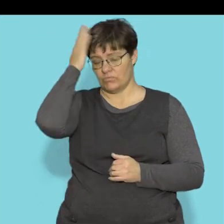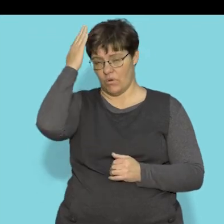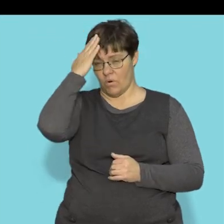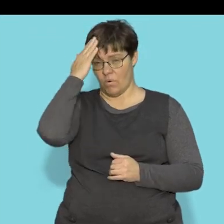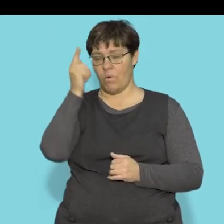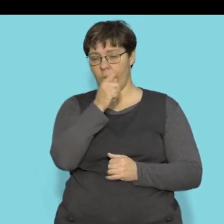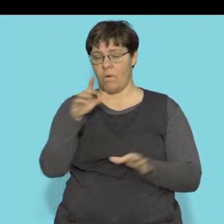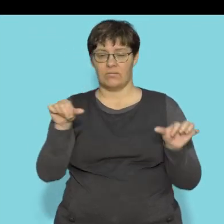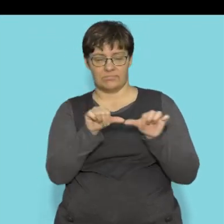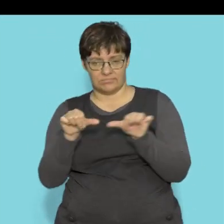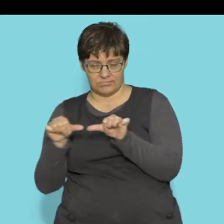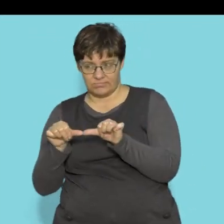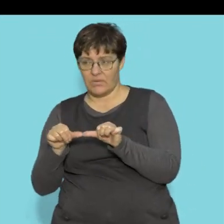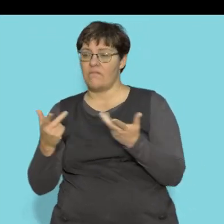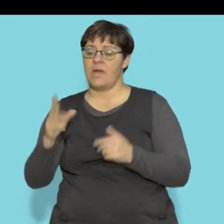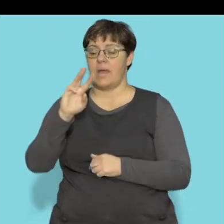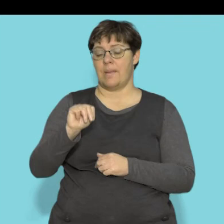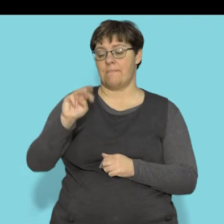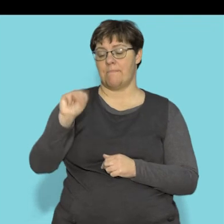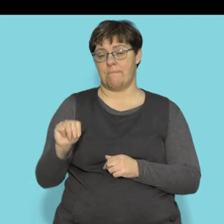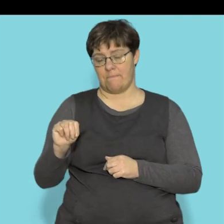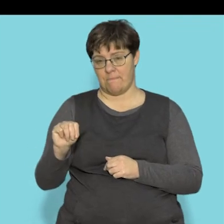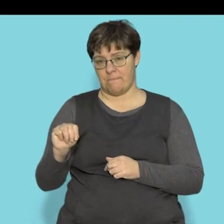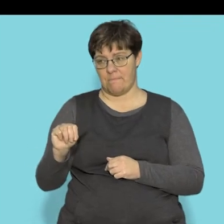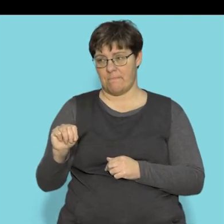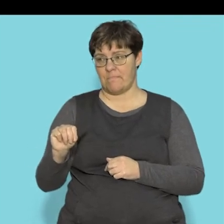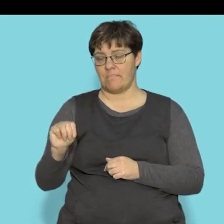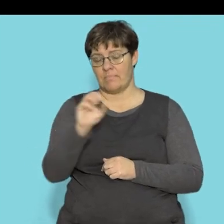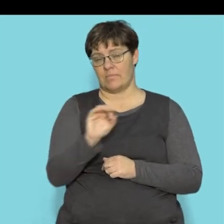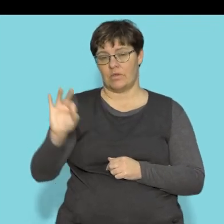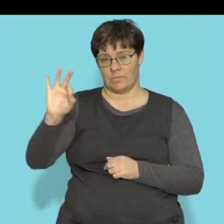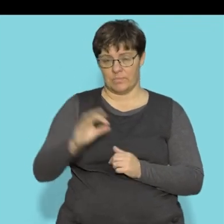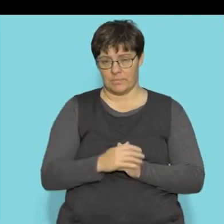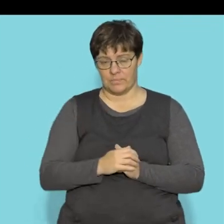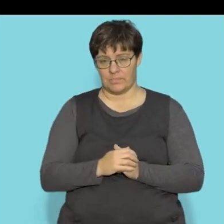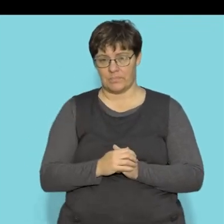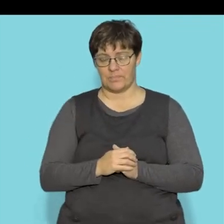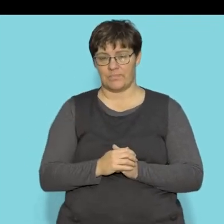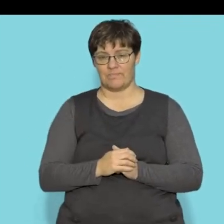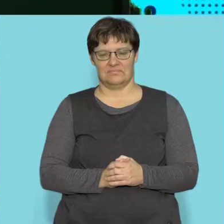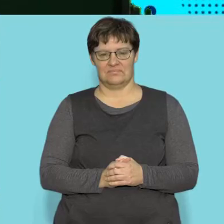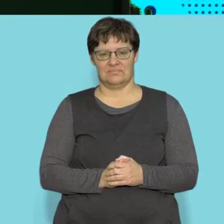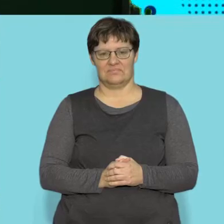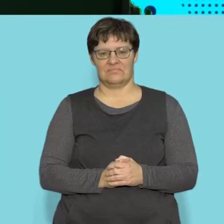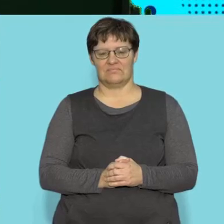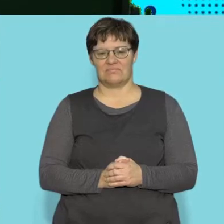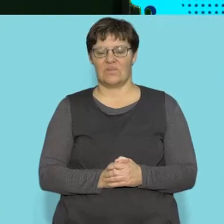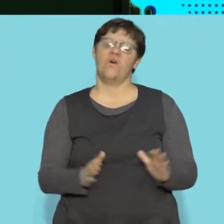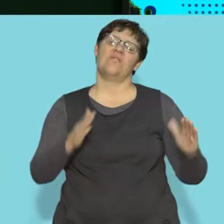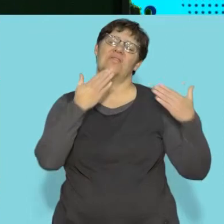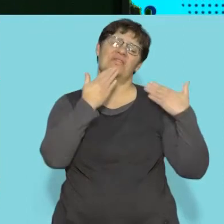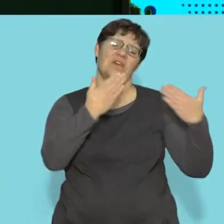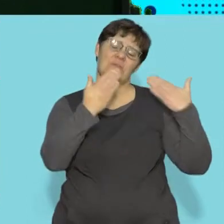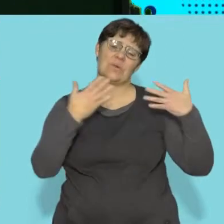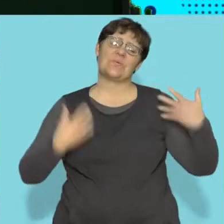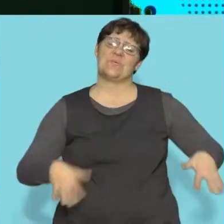And I know that all of my dimensions were in terms of millimeters cubed. Thank you so much,